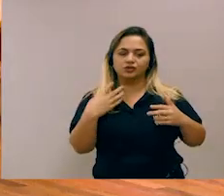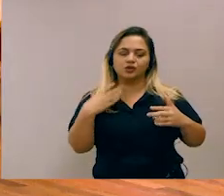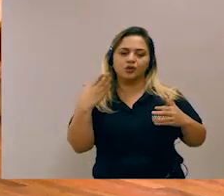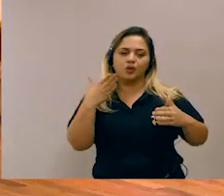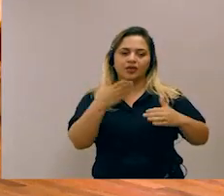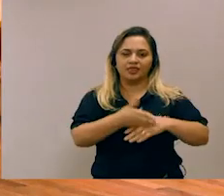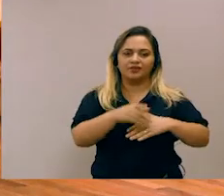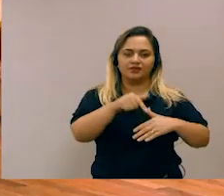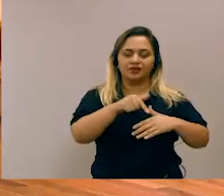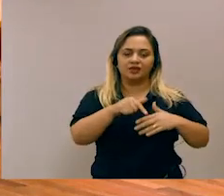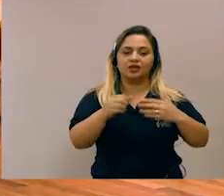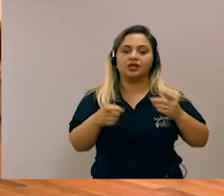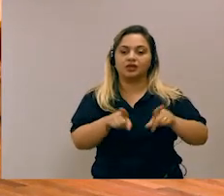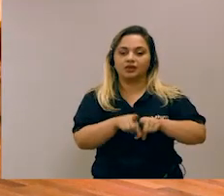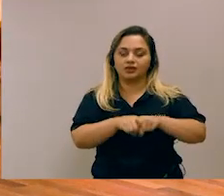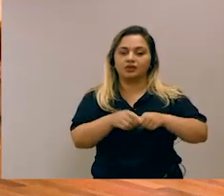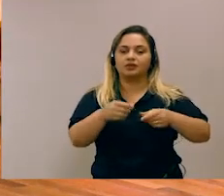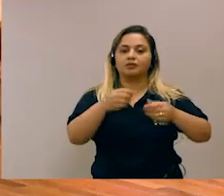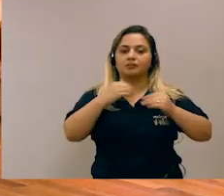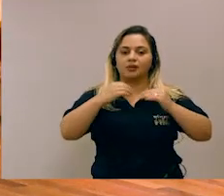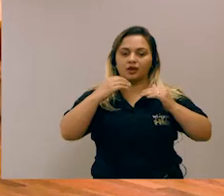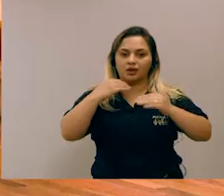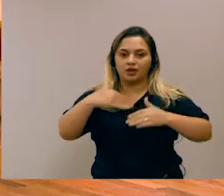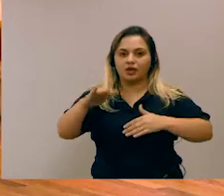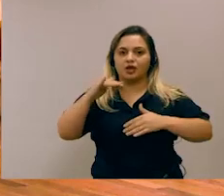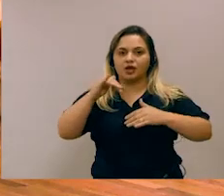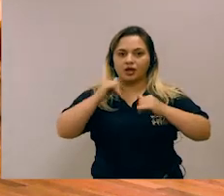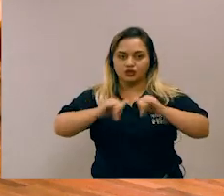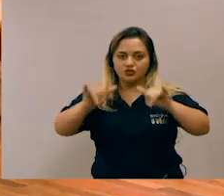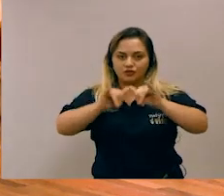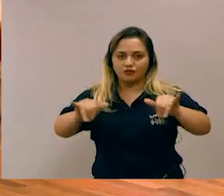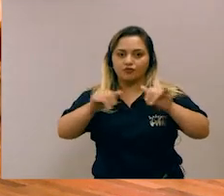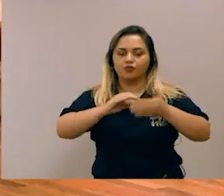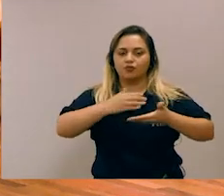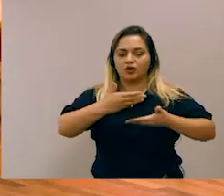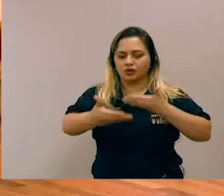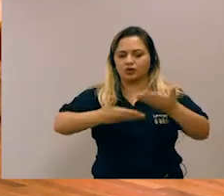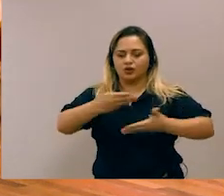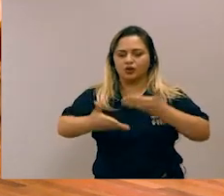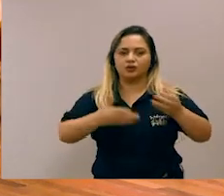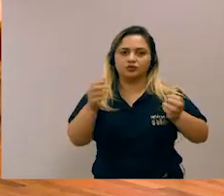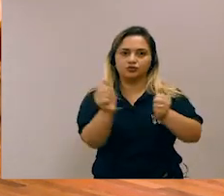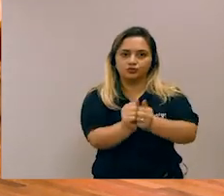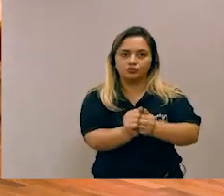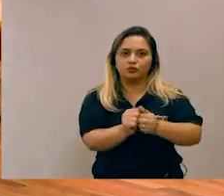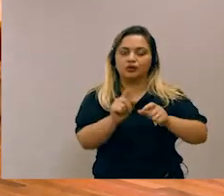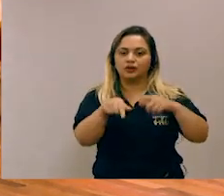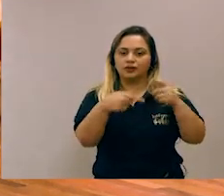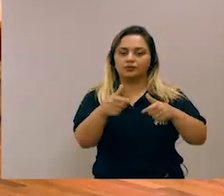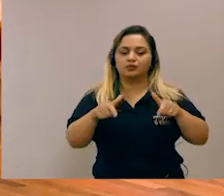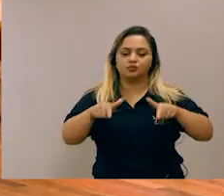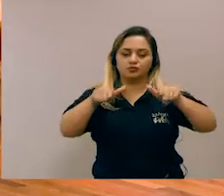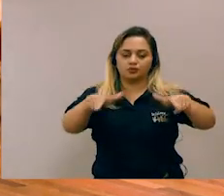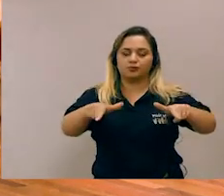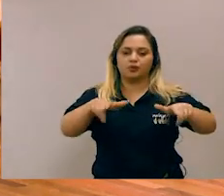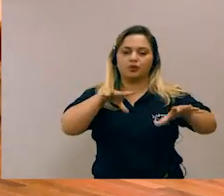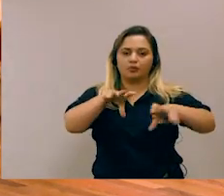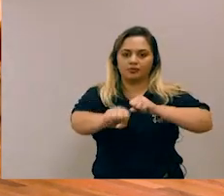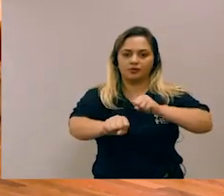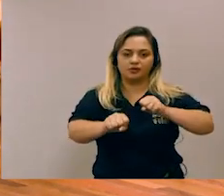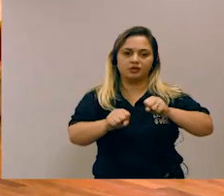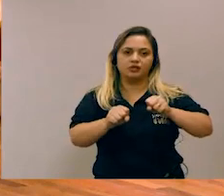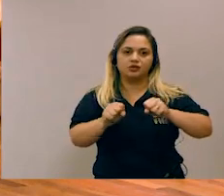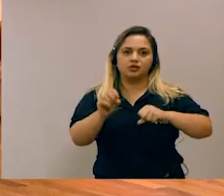science degree? We measured the results and we didn't see any effect at all. When we tried to